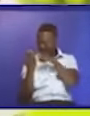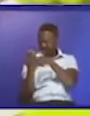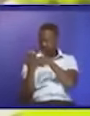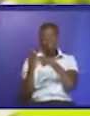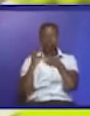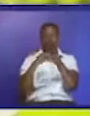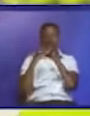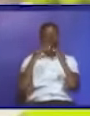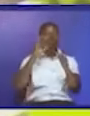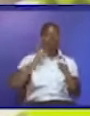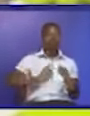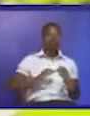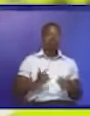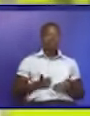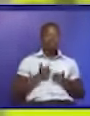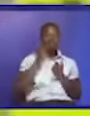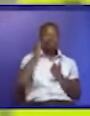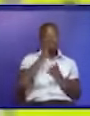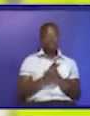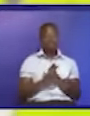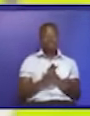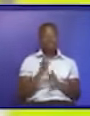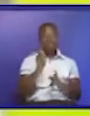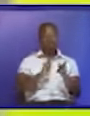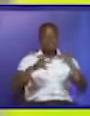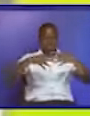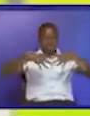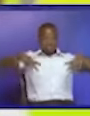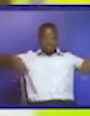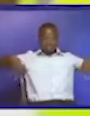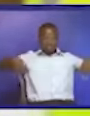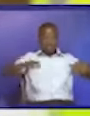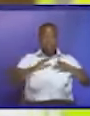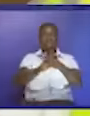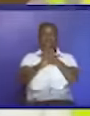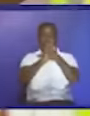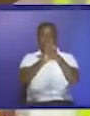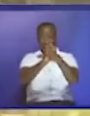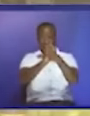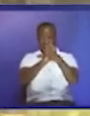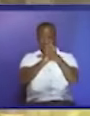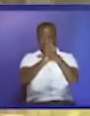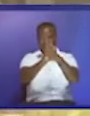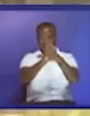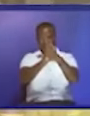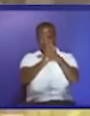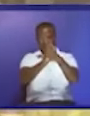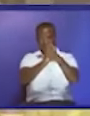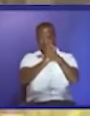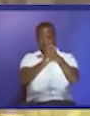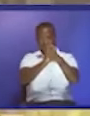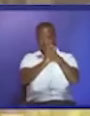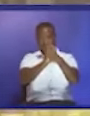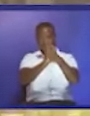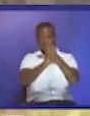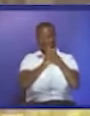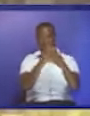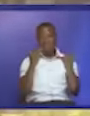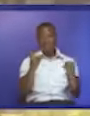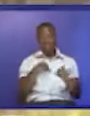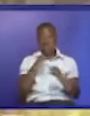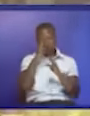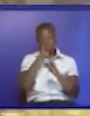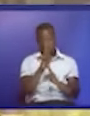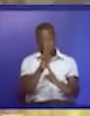life. For those of you in front, congratulations. I join His Eminence to honor you for